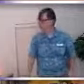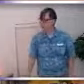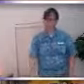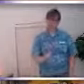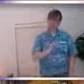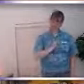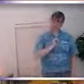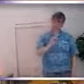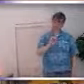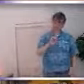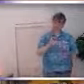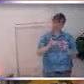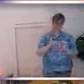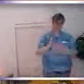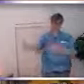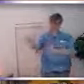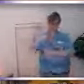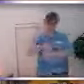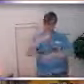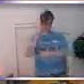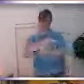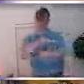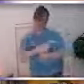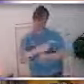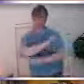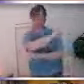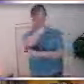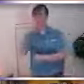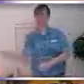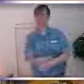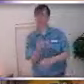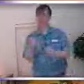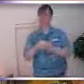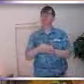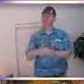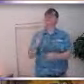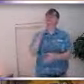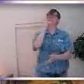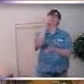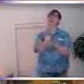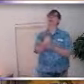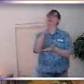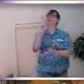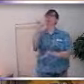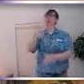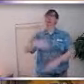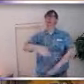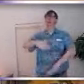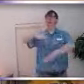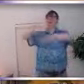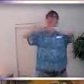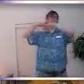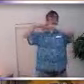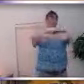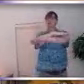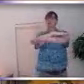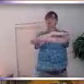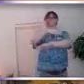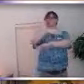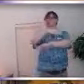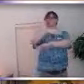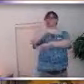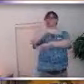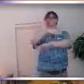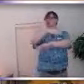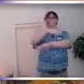work, we're all connected. That helps you rise. Do you see? Nobody is down